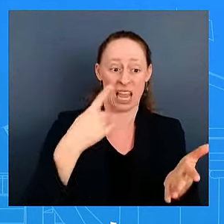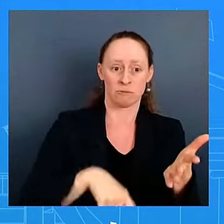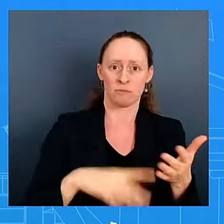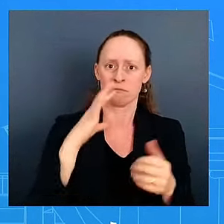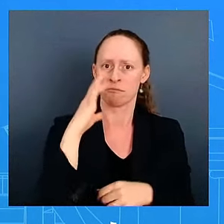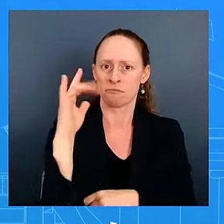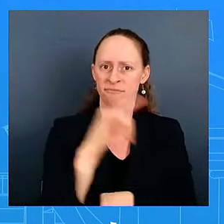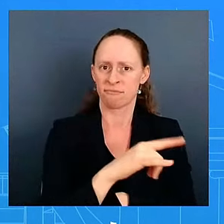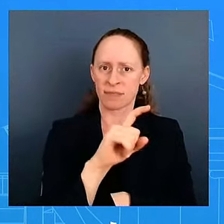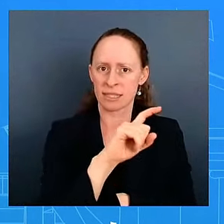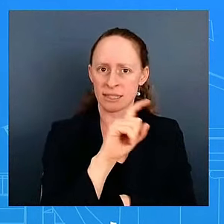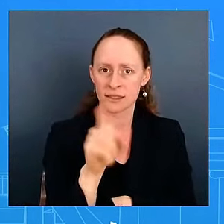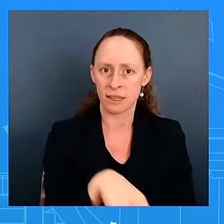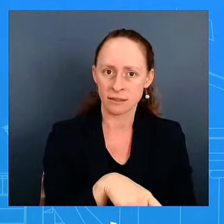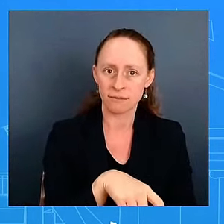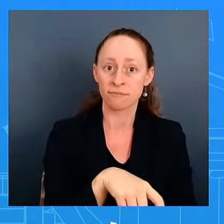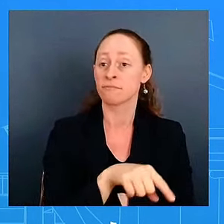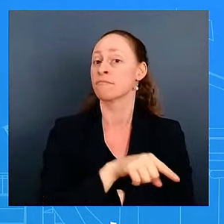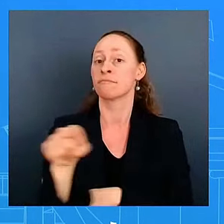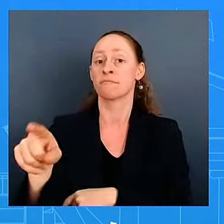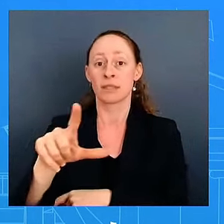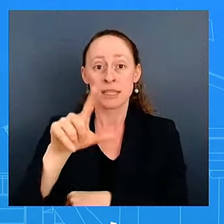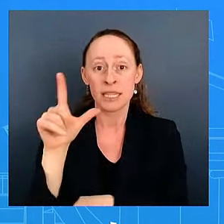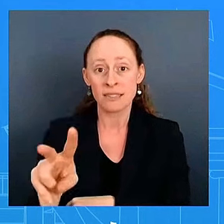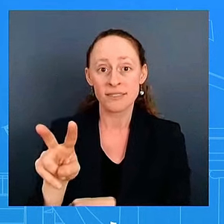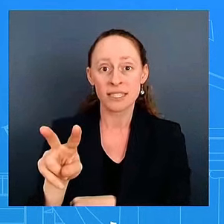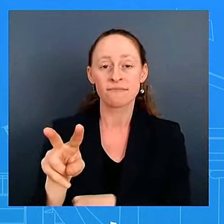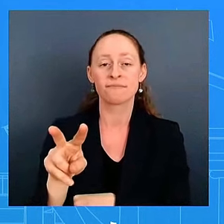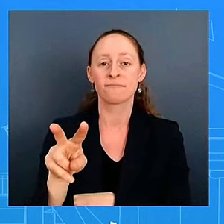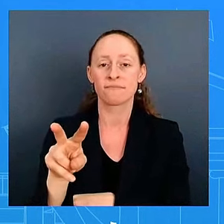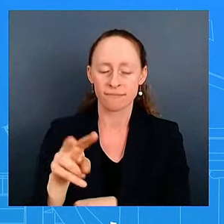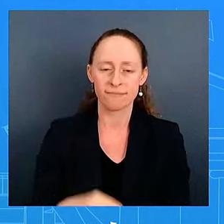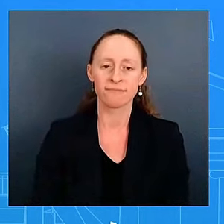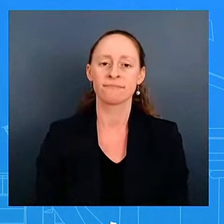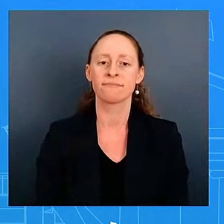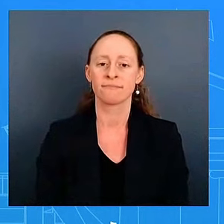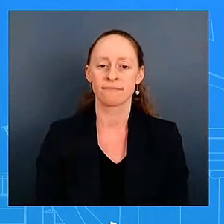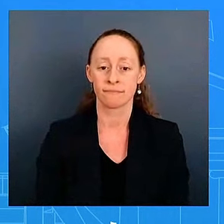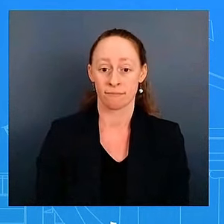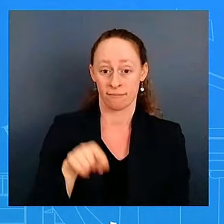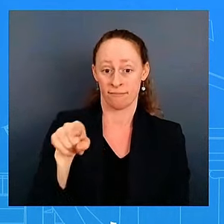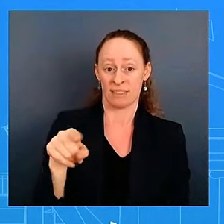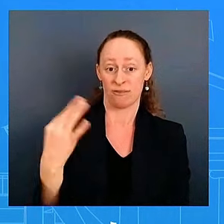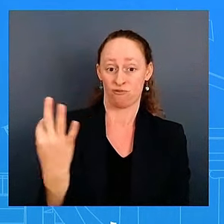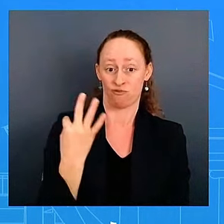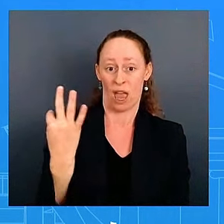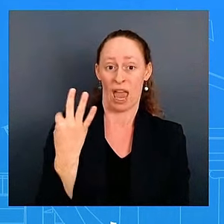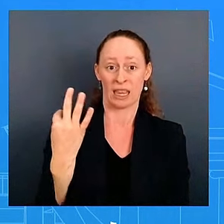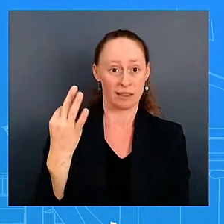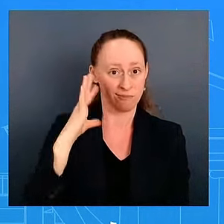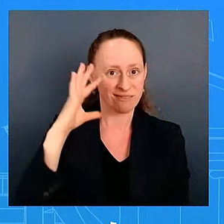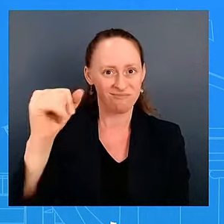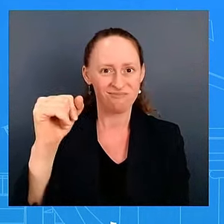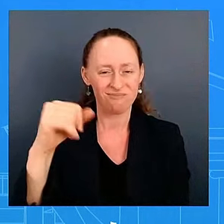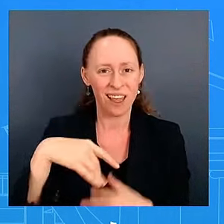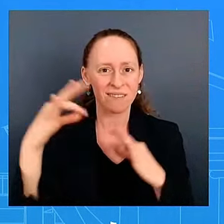to be on the road on Friday as well. I also want to say, look, you know, he is proud of the